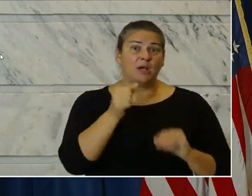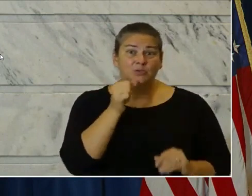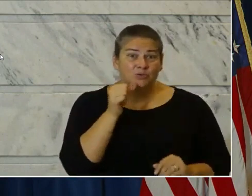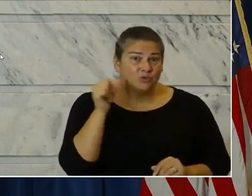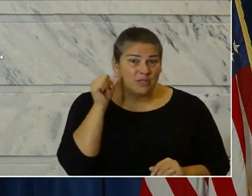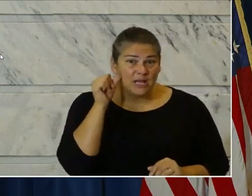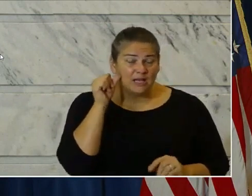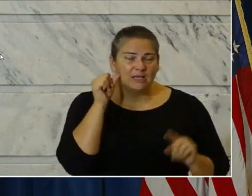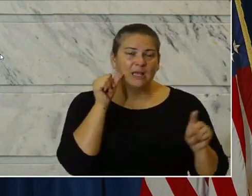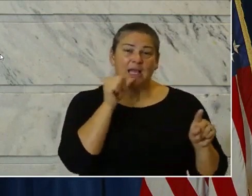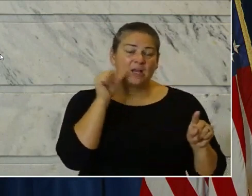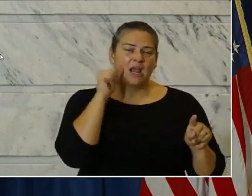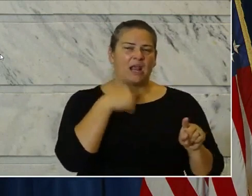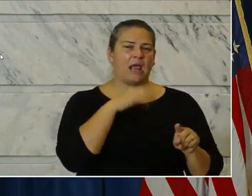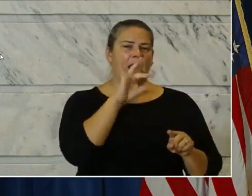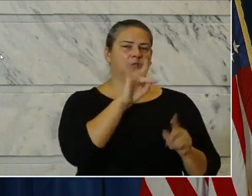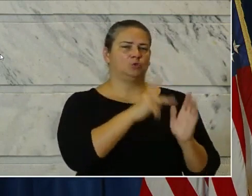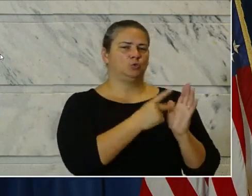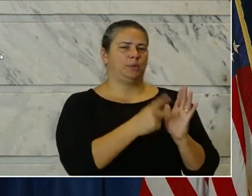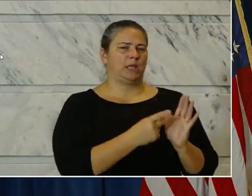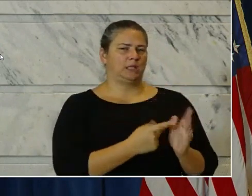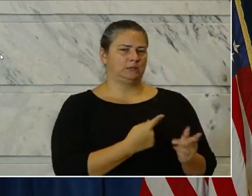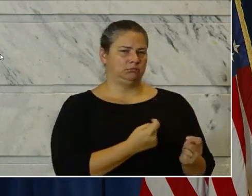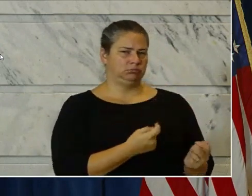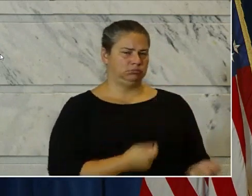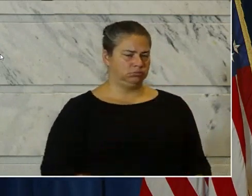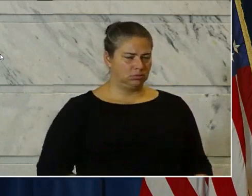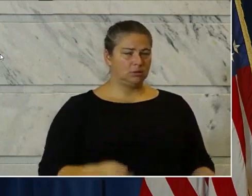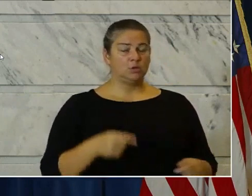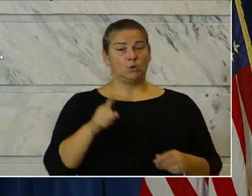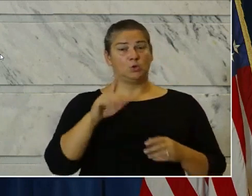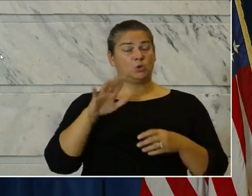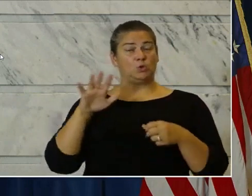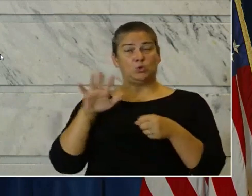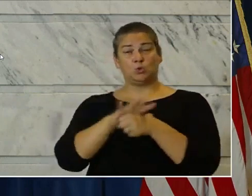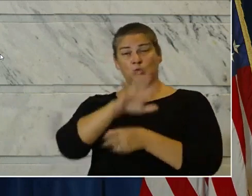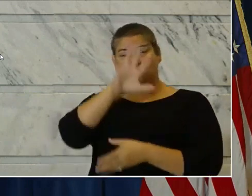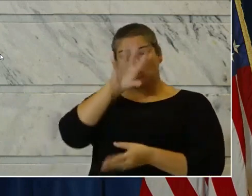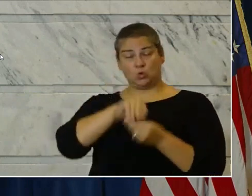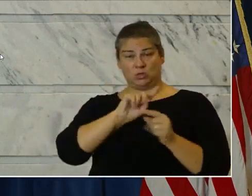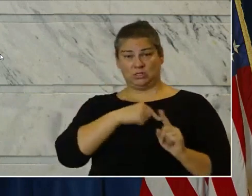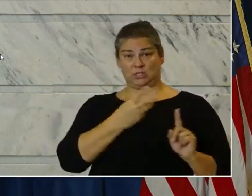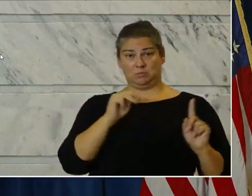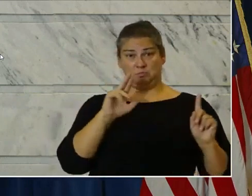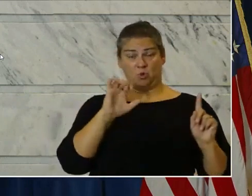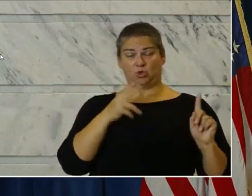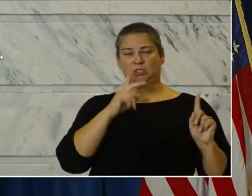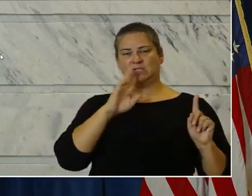duplicates yesterday. So our total number of cases since March the 6th,